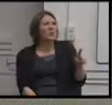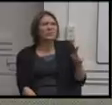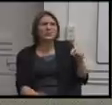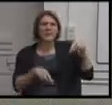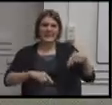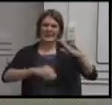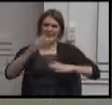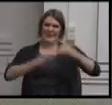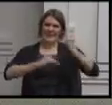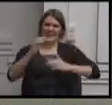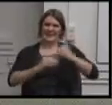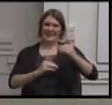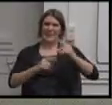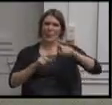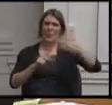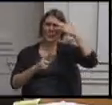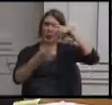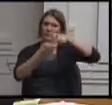That's a good question.